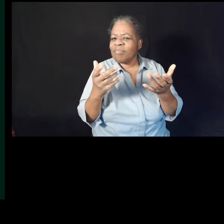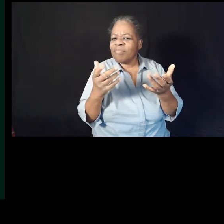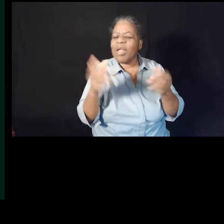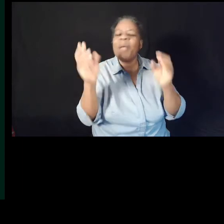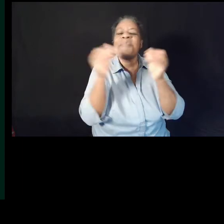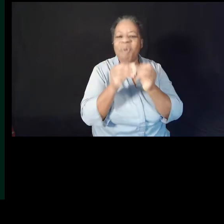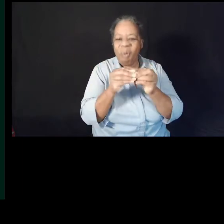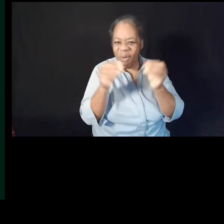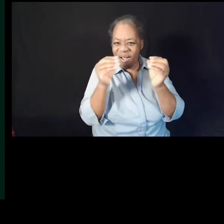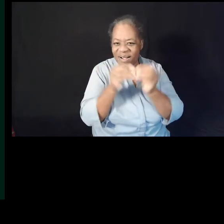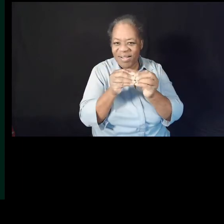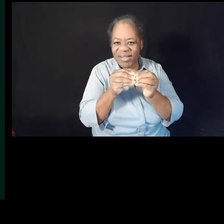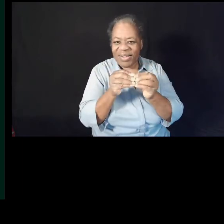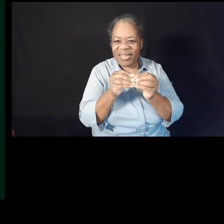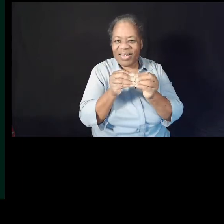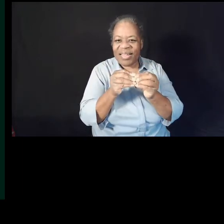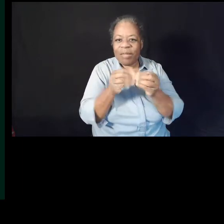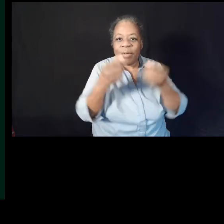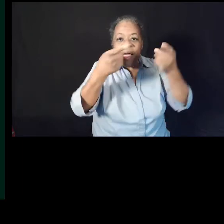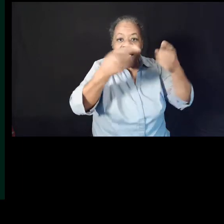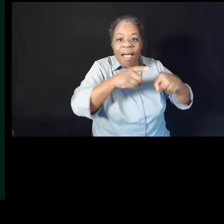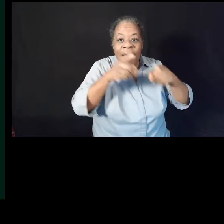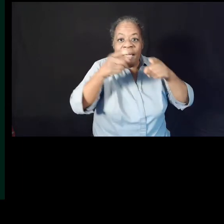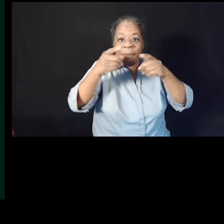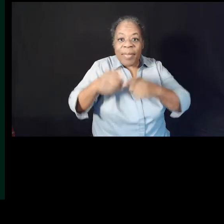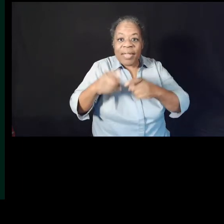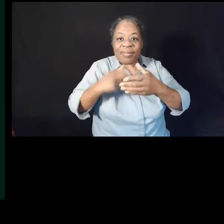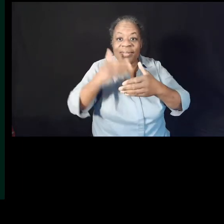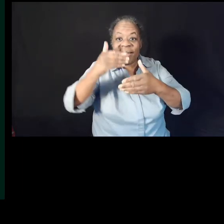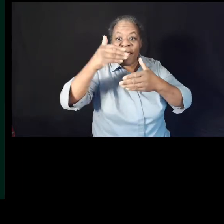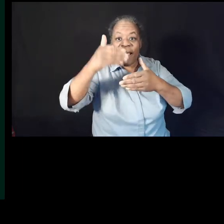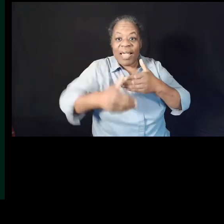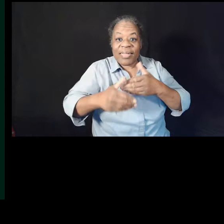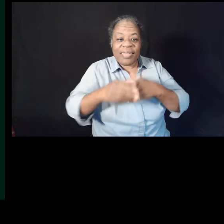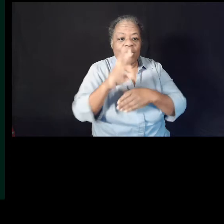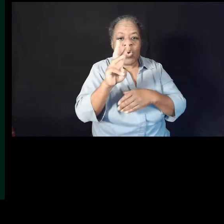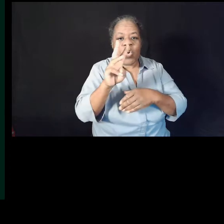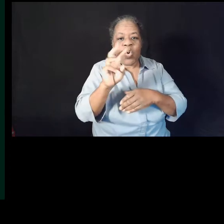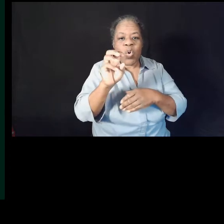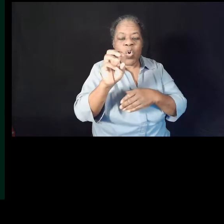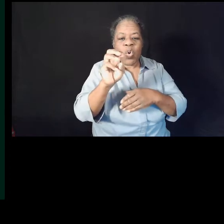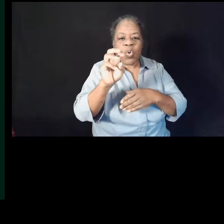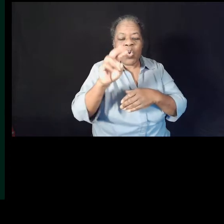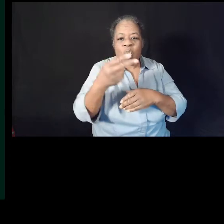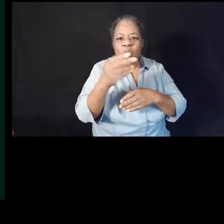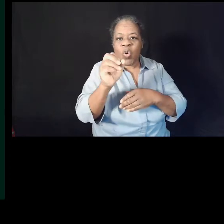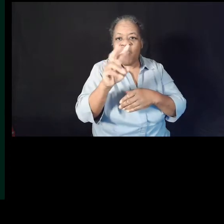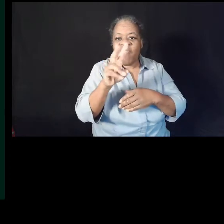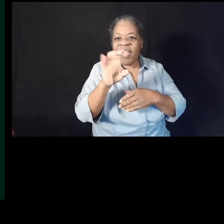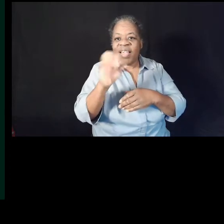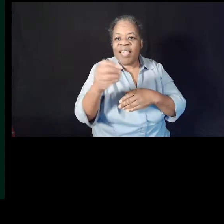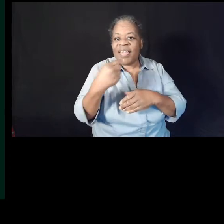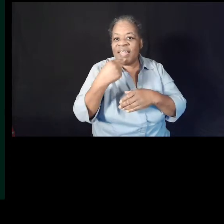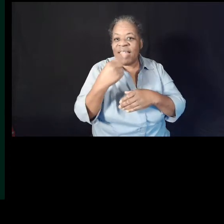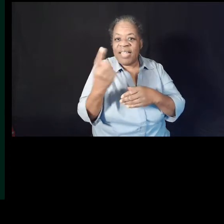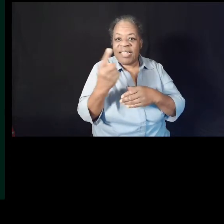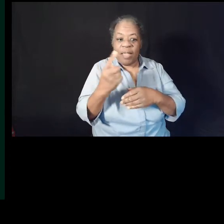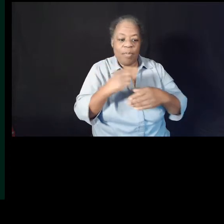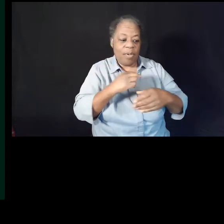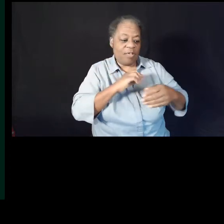more. And what happened next? Well, in Whoville, they say, someone's small heart grew